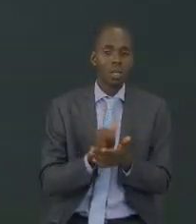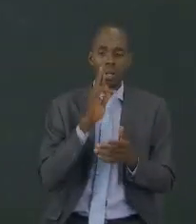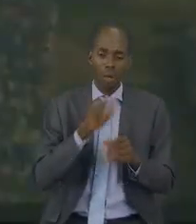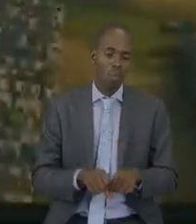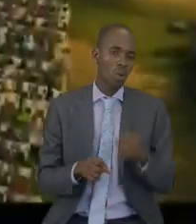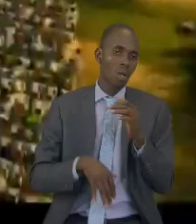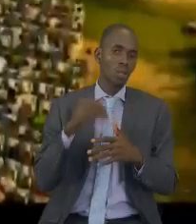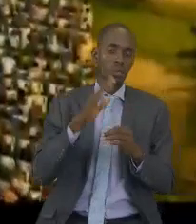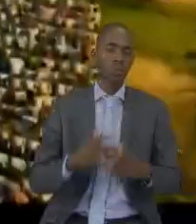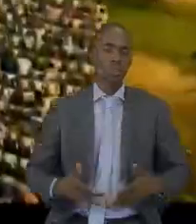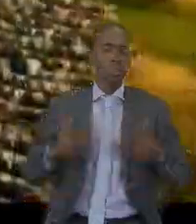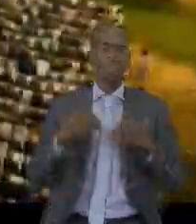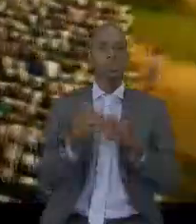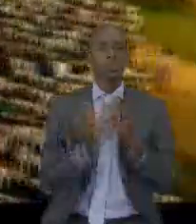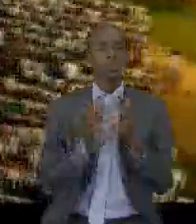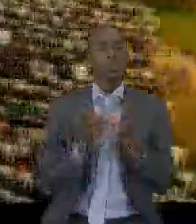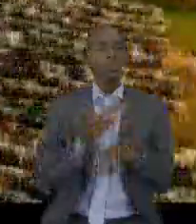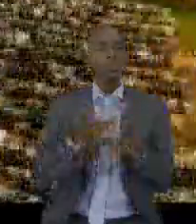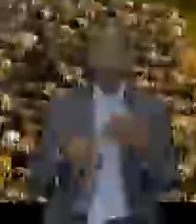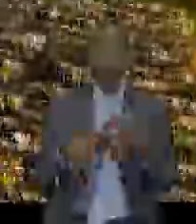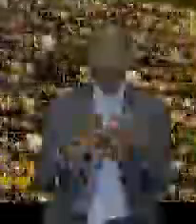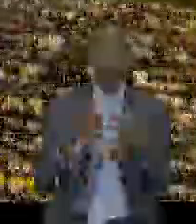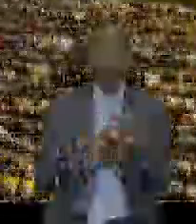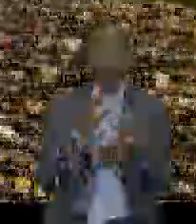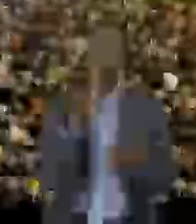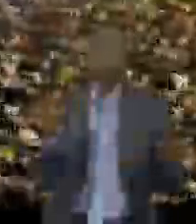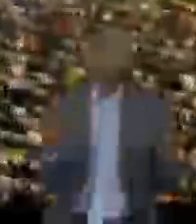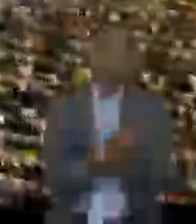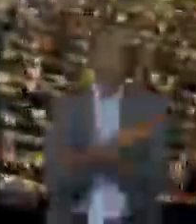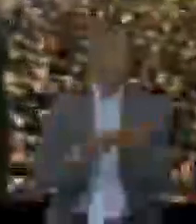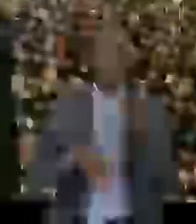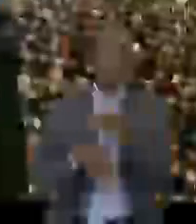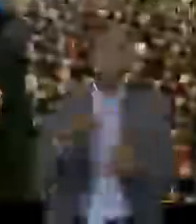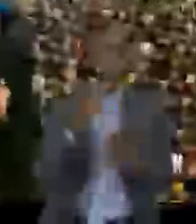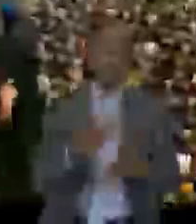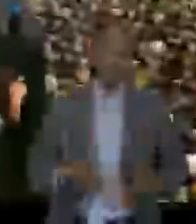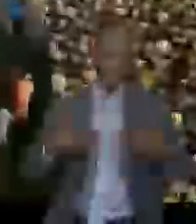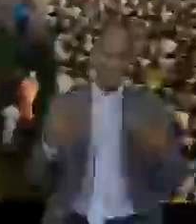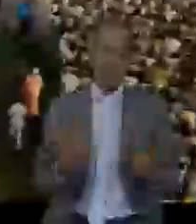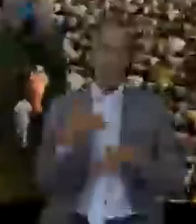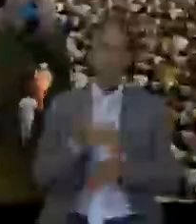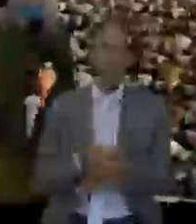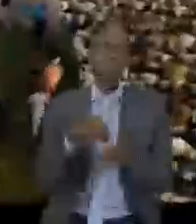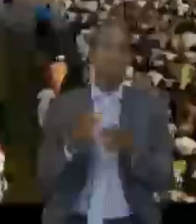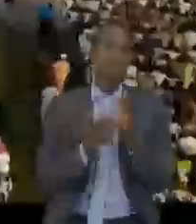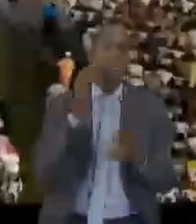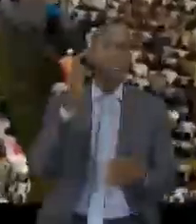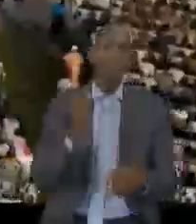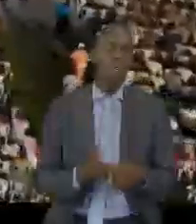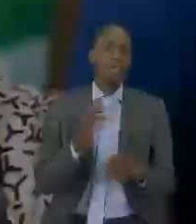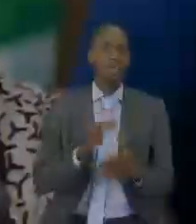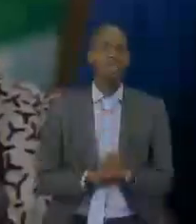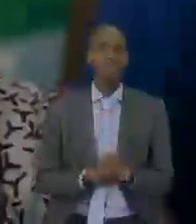your life. All those things, they are destroyed out of your life tonight in Jesus'